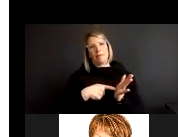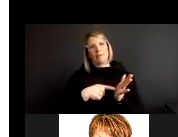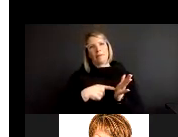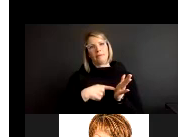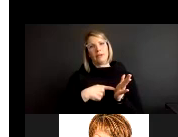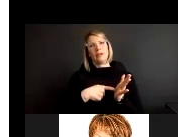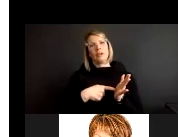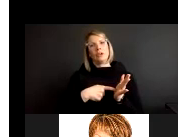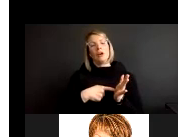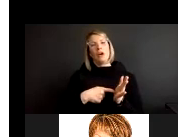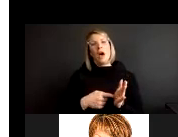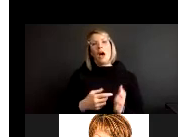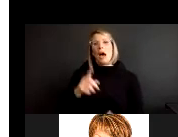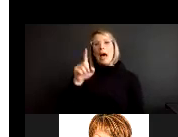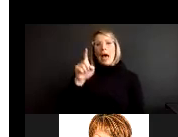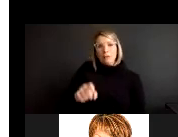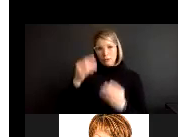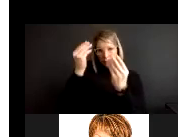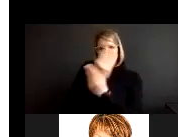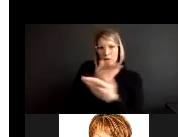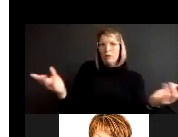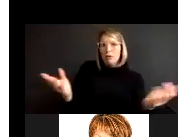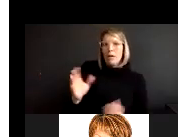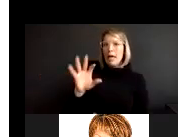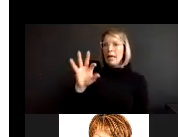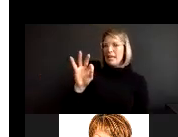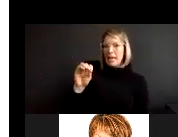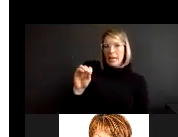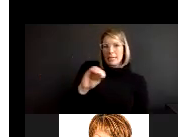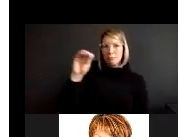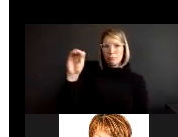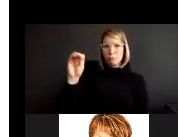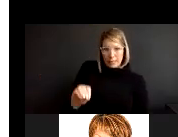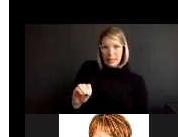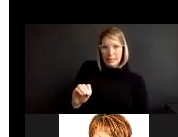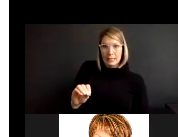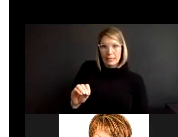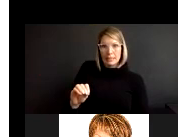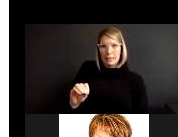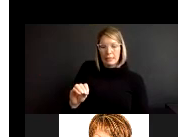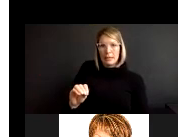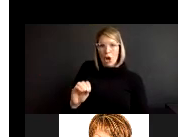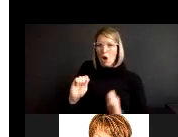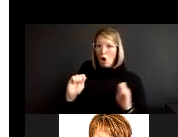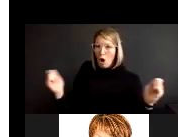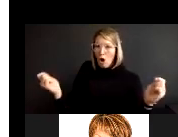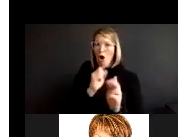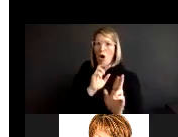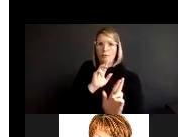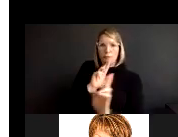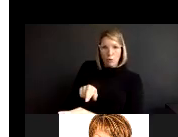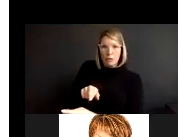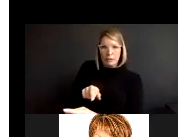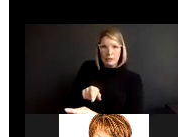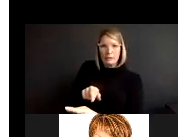over 90% of all adult protection cases conclude at this evaluation stage, which really speaks to, I think,